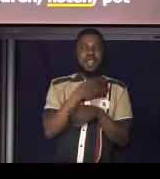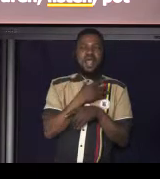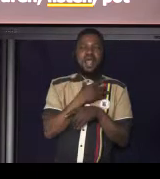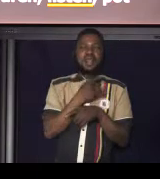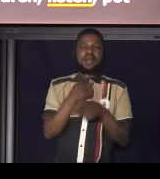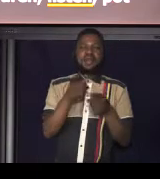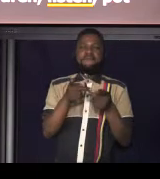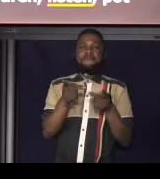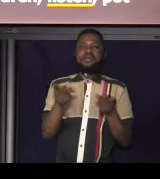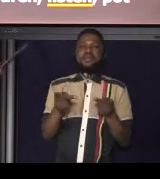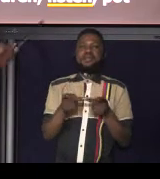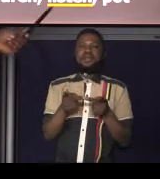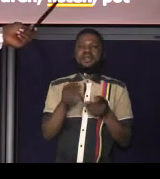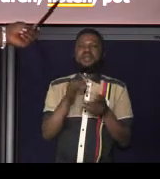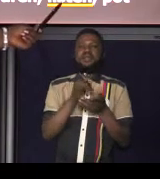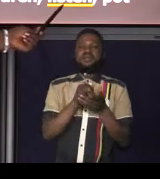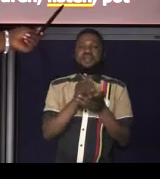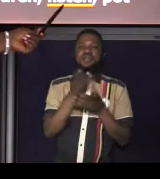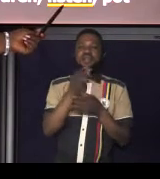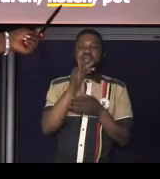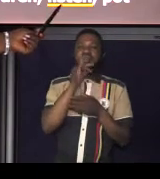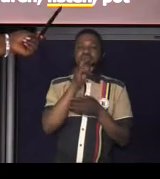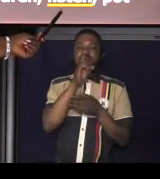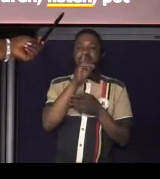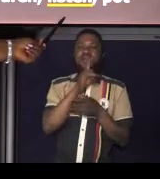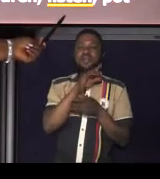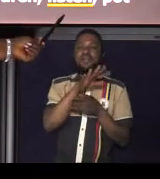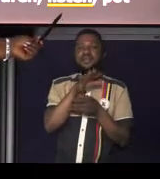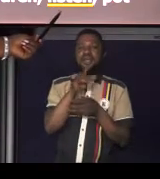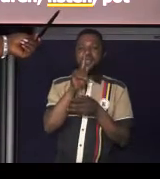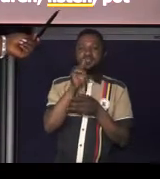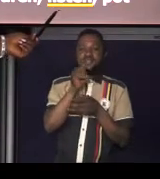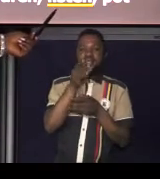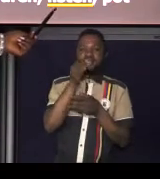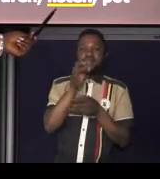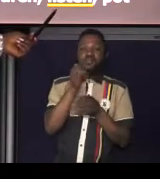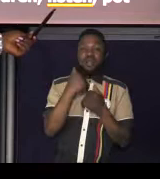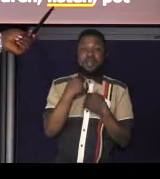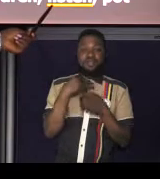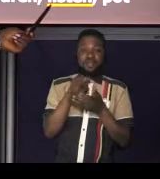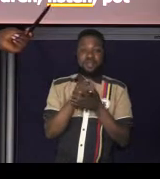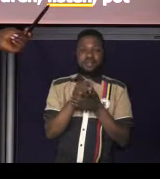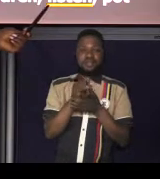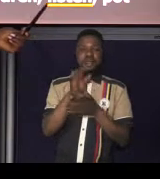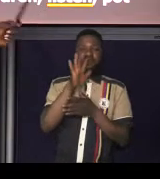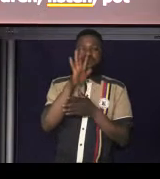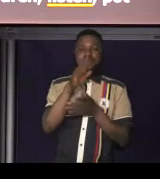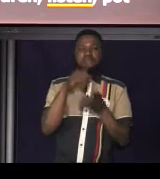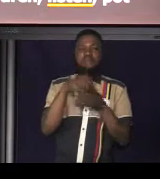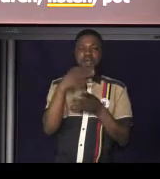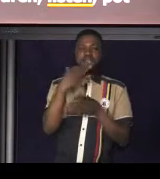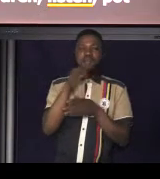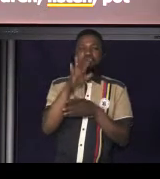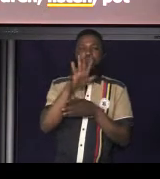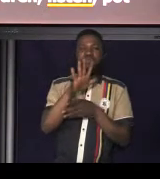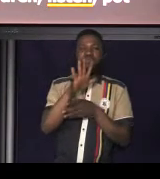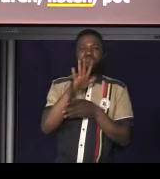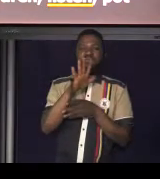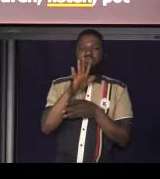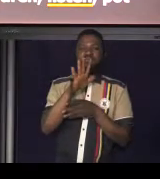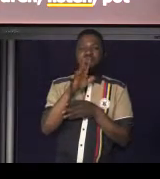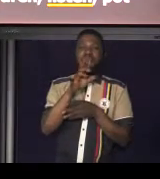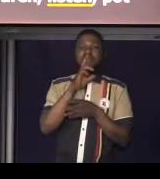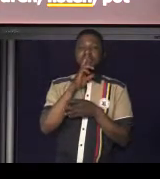listen, and pot. There is a silent letter T here. Do you have that? 5 out of